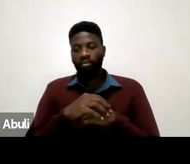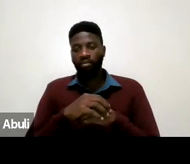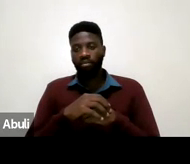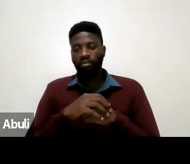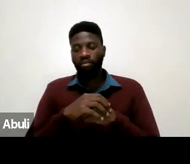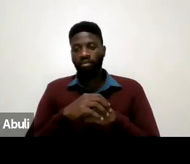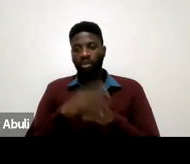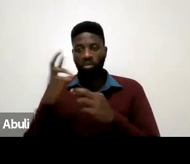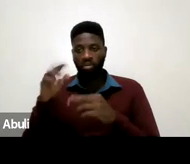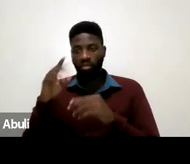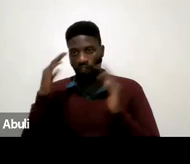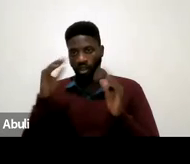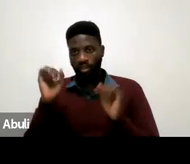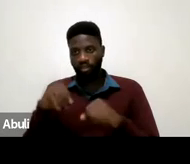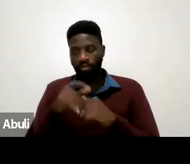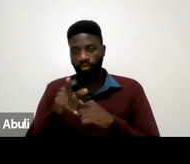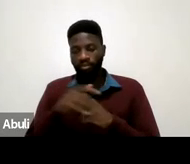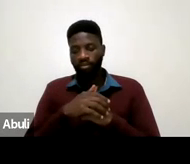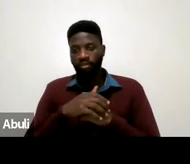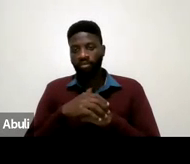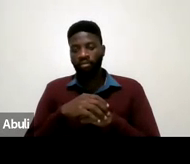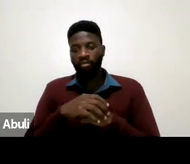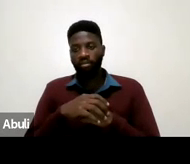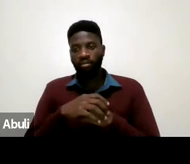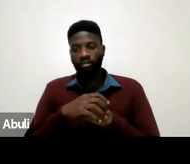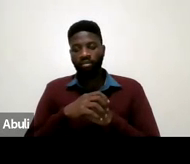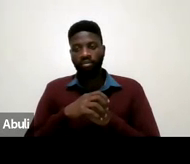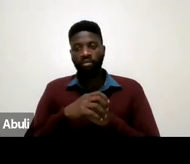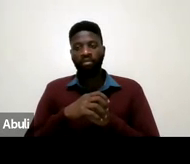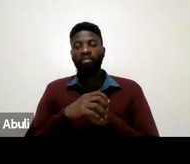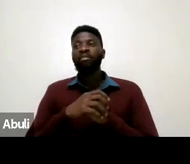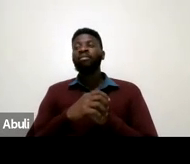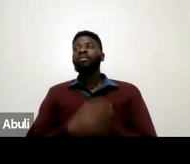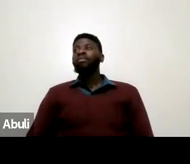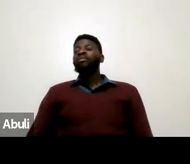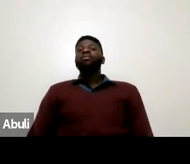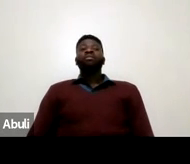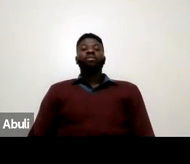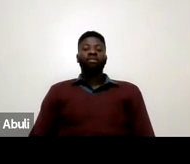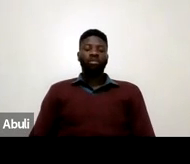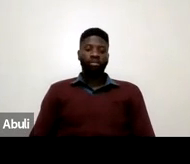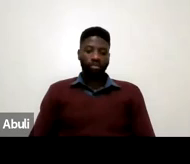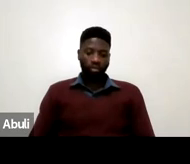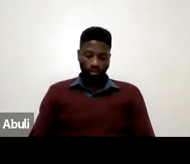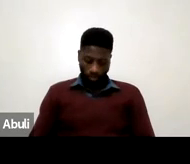can help you focus. Yeah, that helps. Thank you. Good.